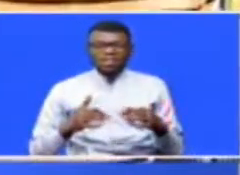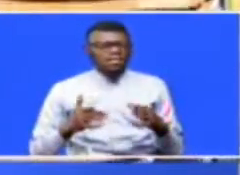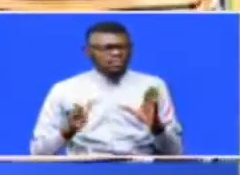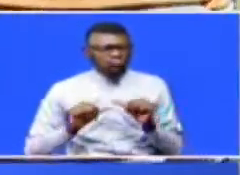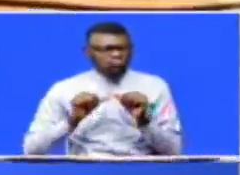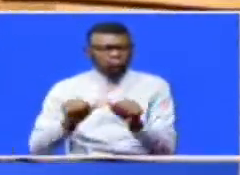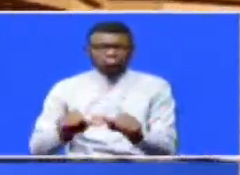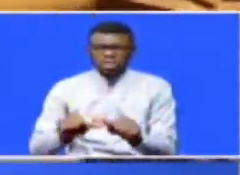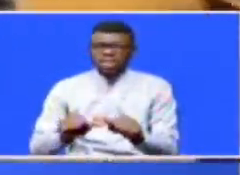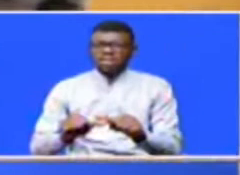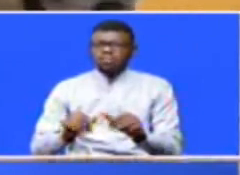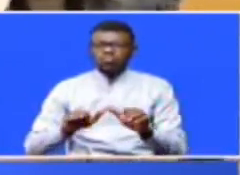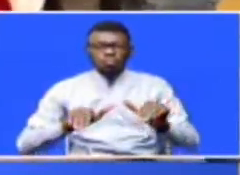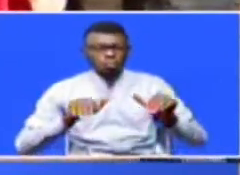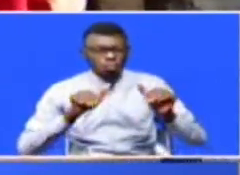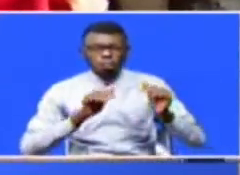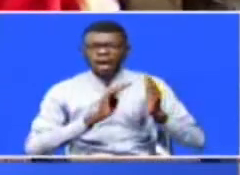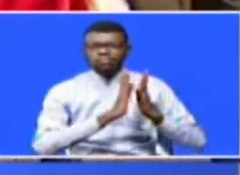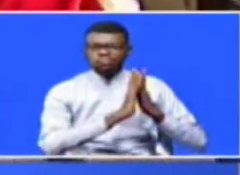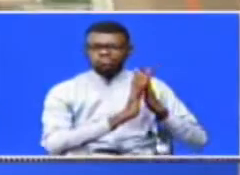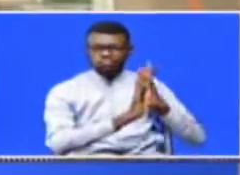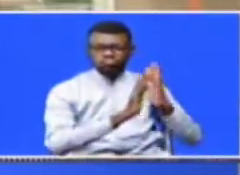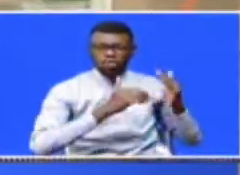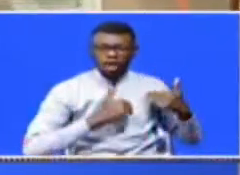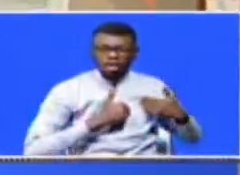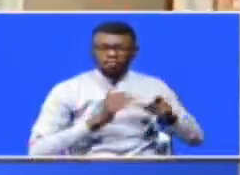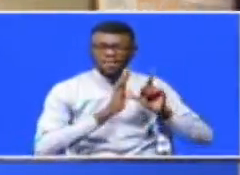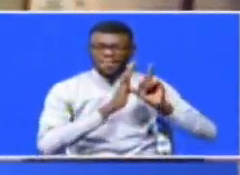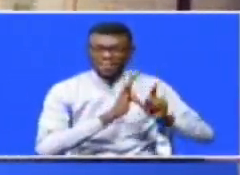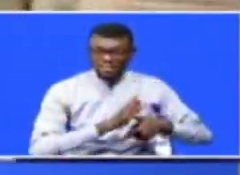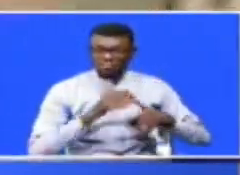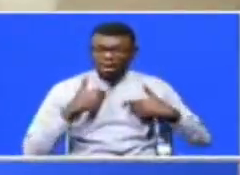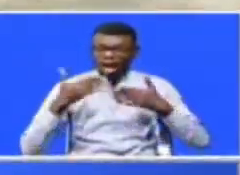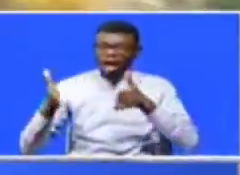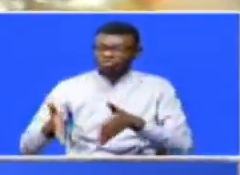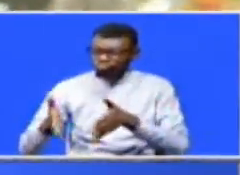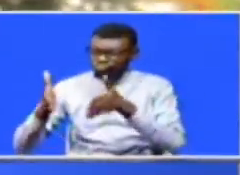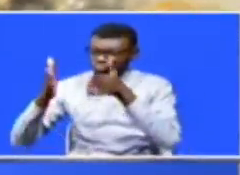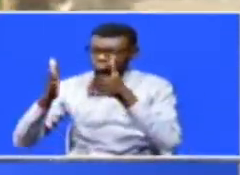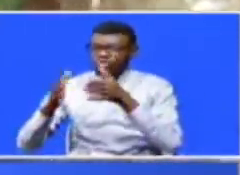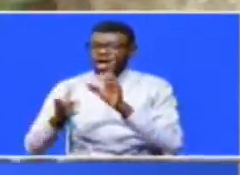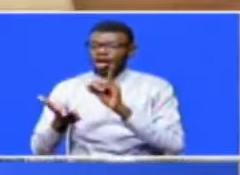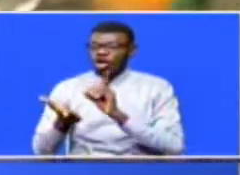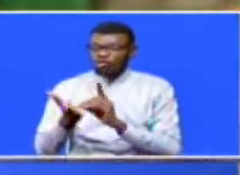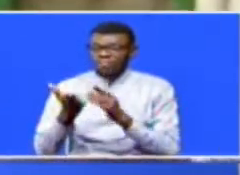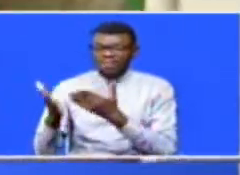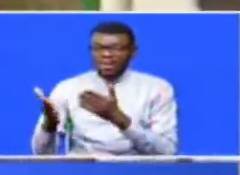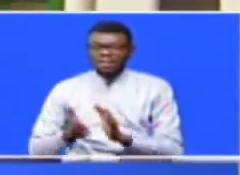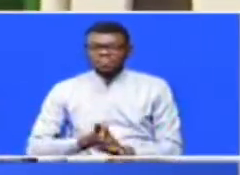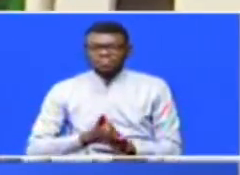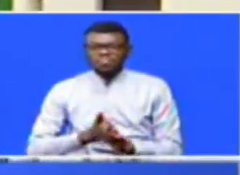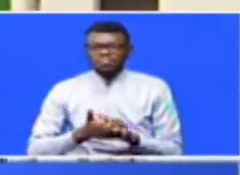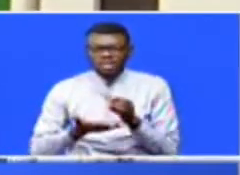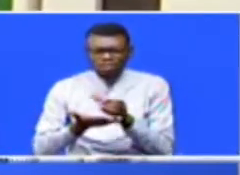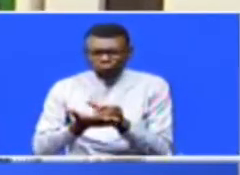ritual, where they both wait in line before they go behind a booth where a waiting medic hands them a glass of